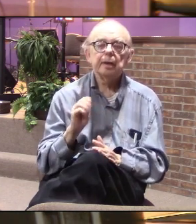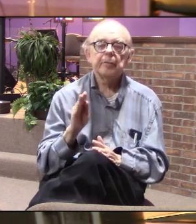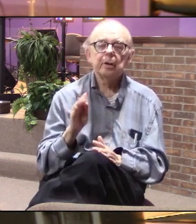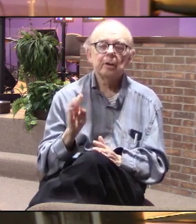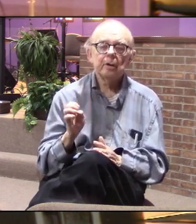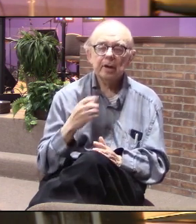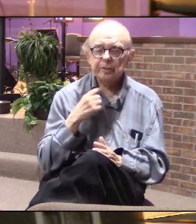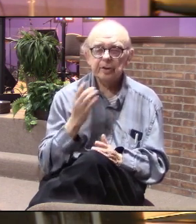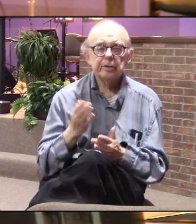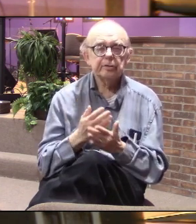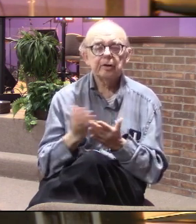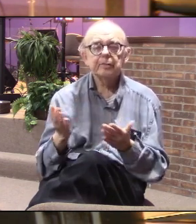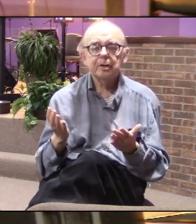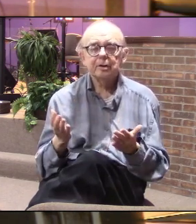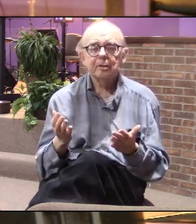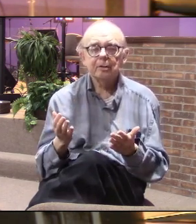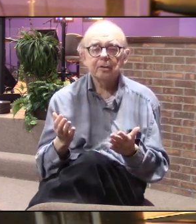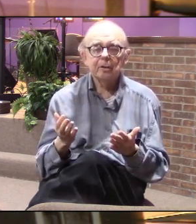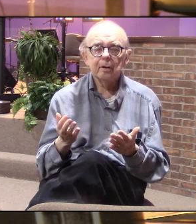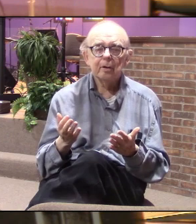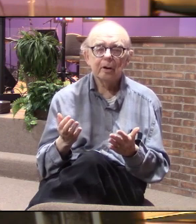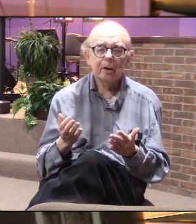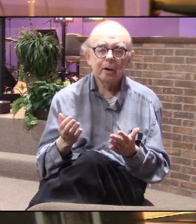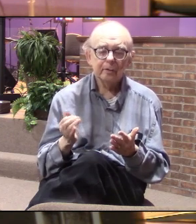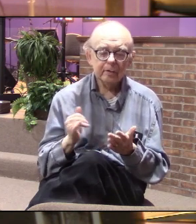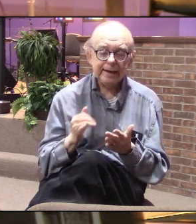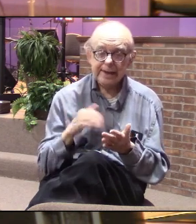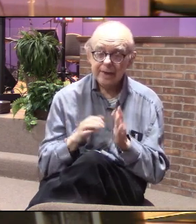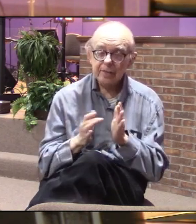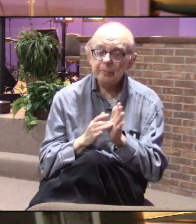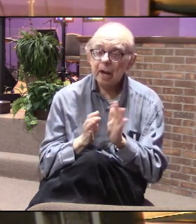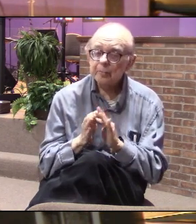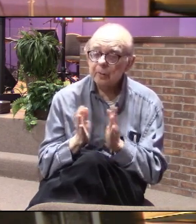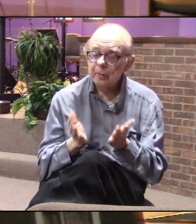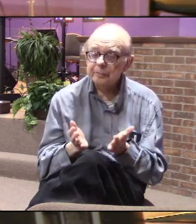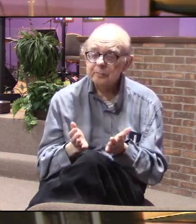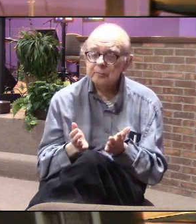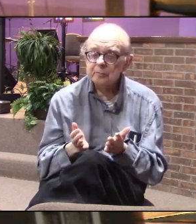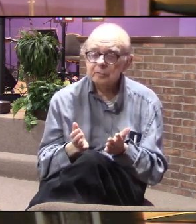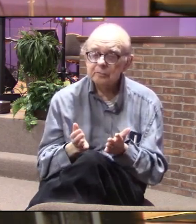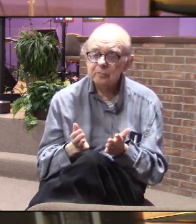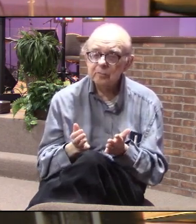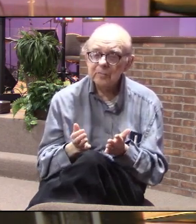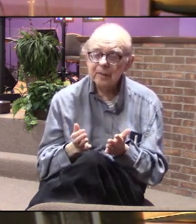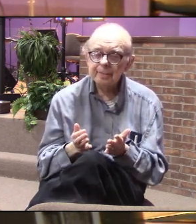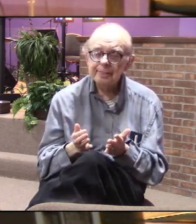let me say this to you all. In the Bible,